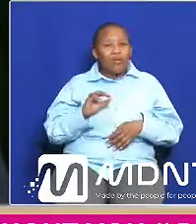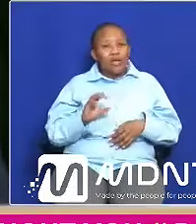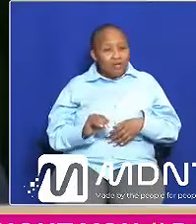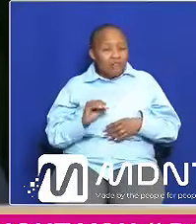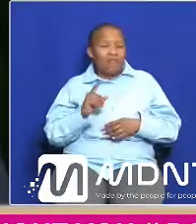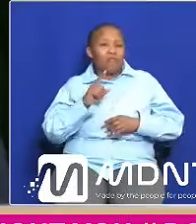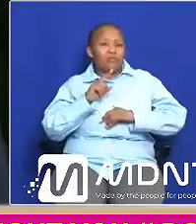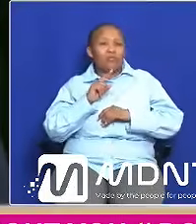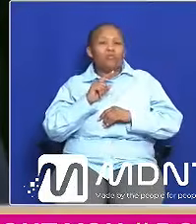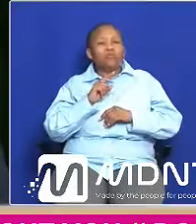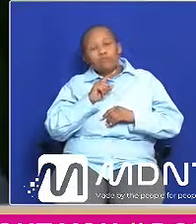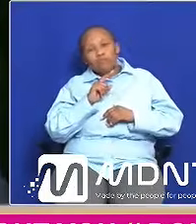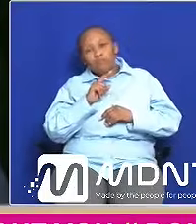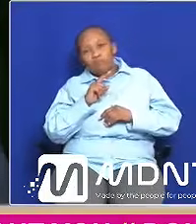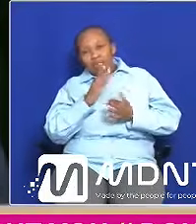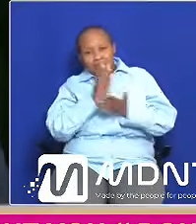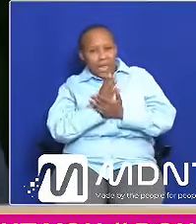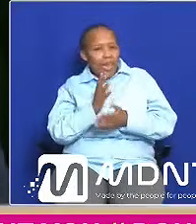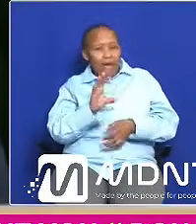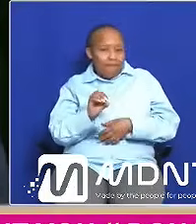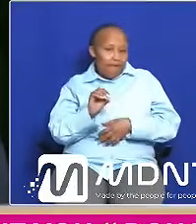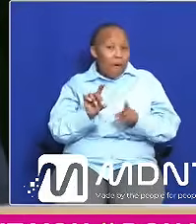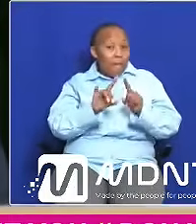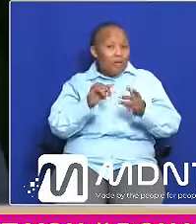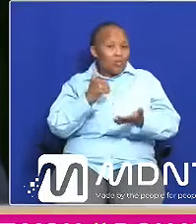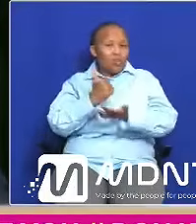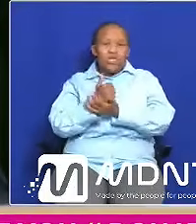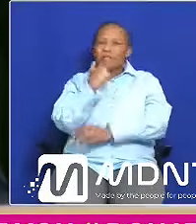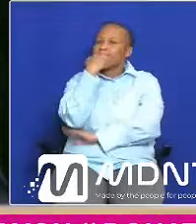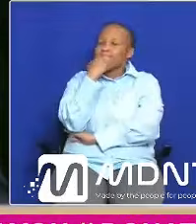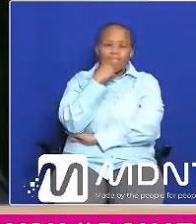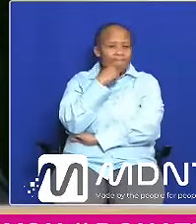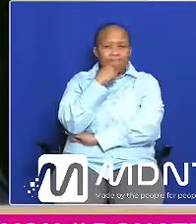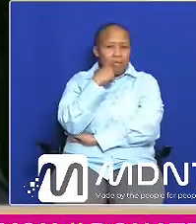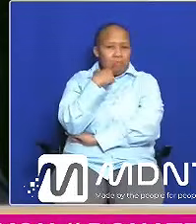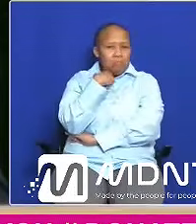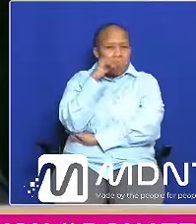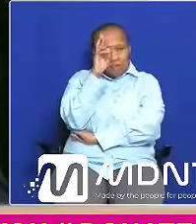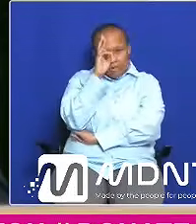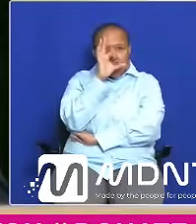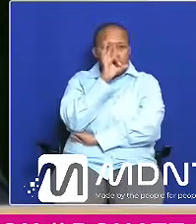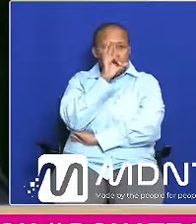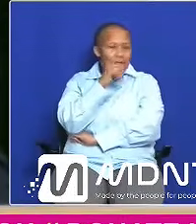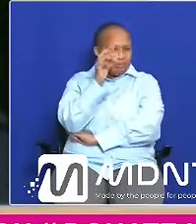I have absolutely no recollection, it's just unbelievable.